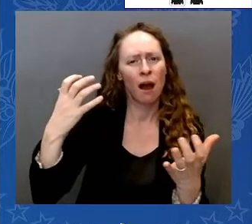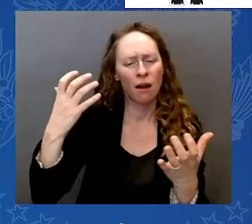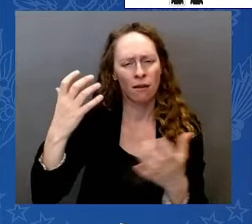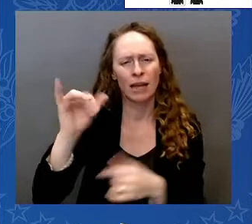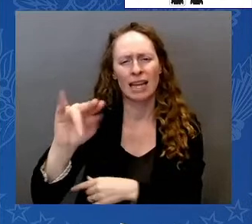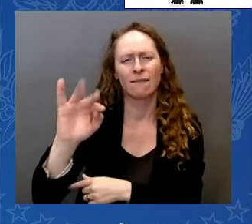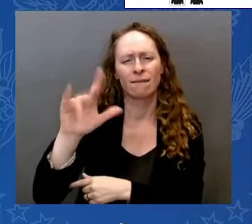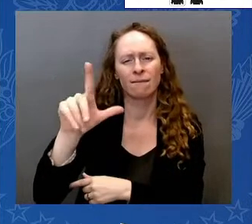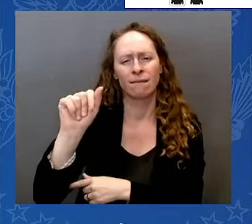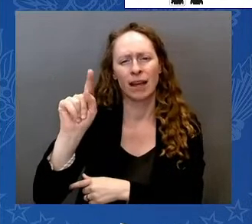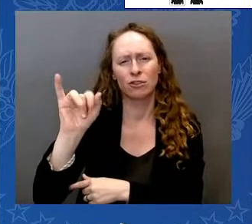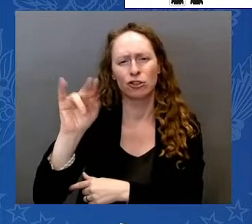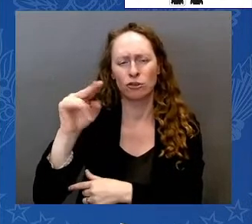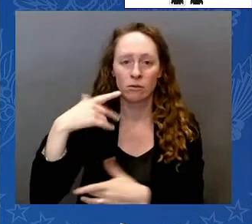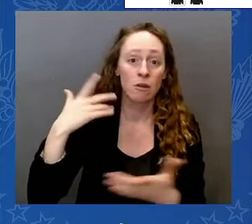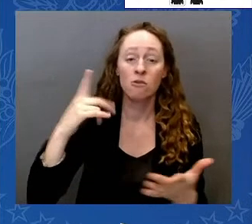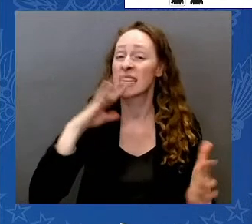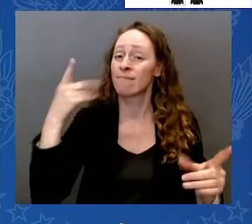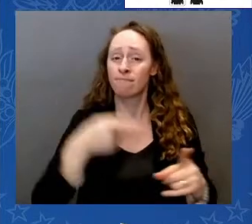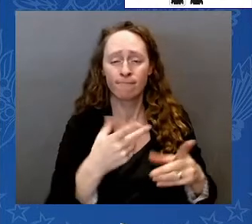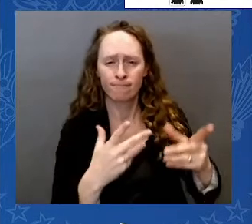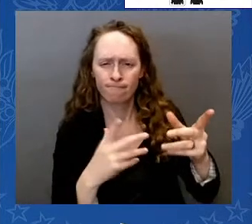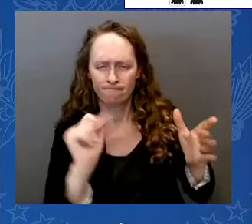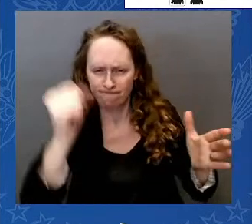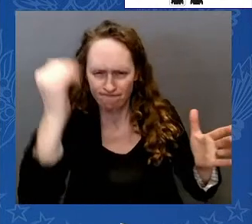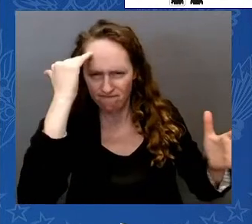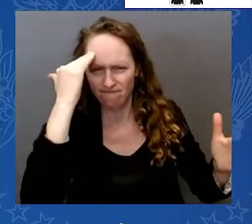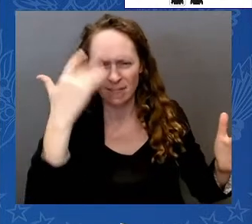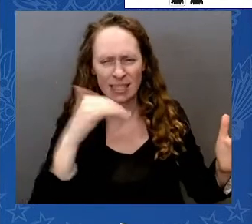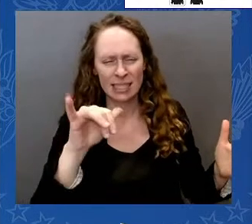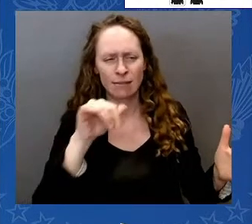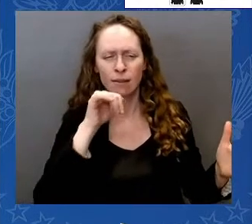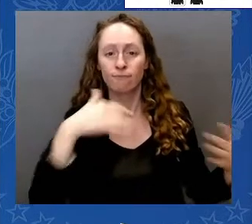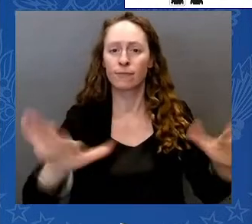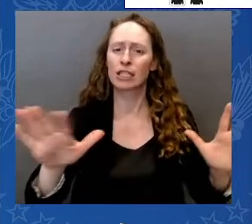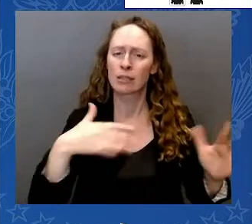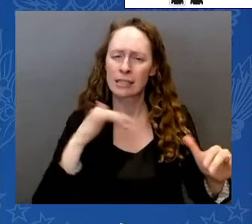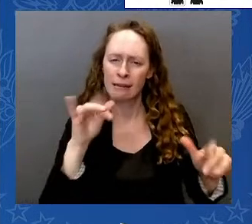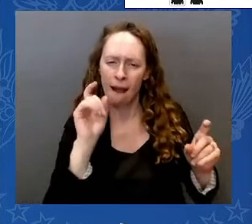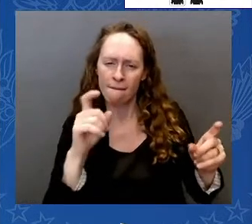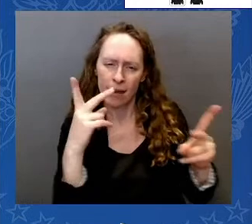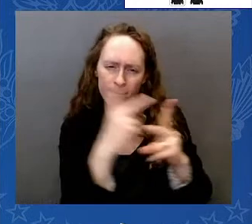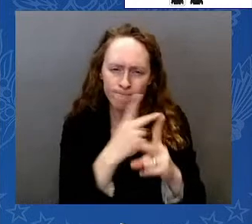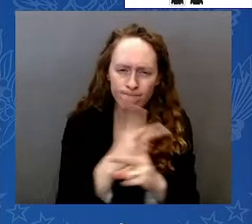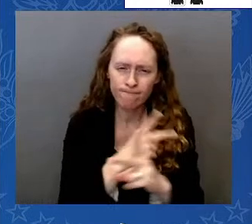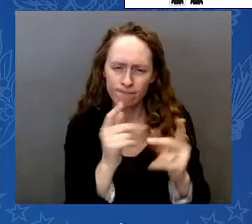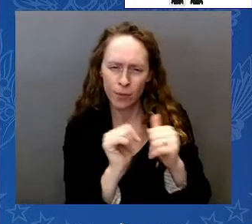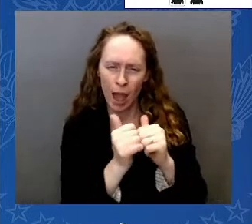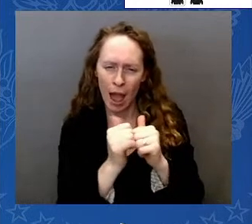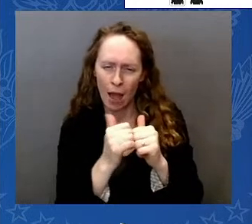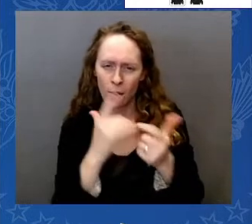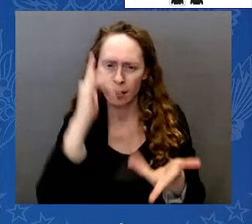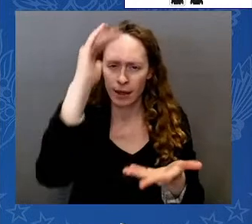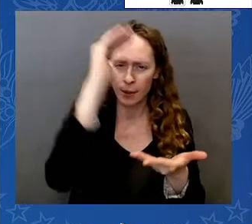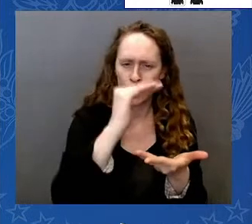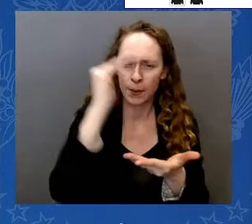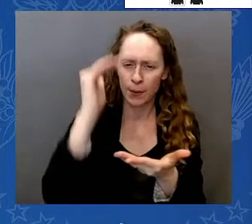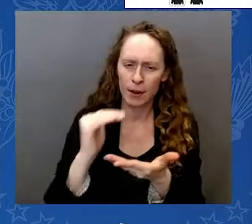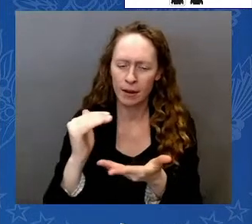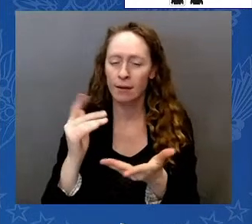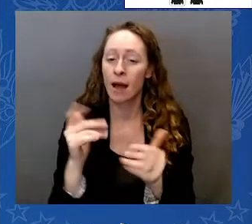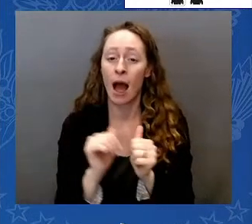before. A better one, a stronger one. Not trickle-down economy. That never helped my family very much in